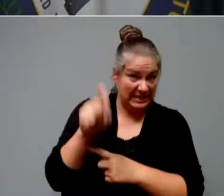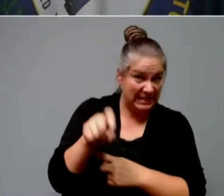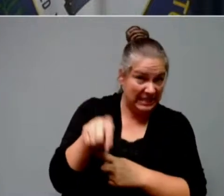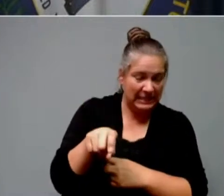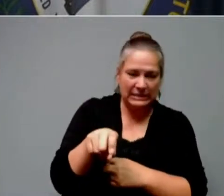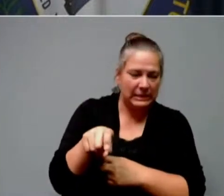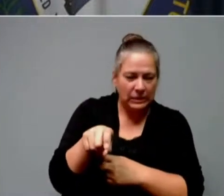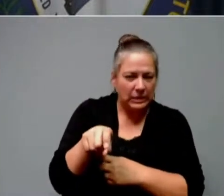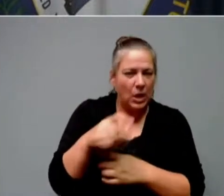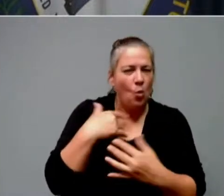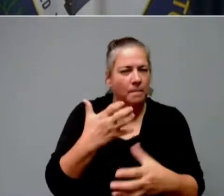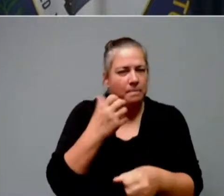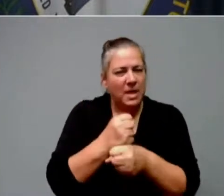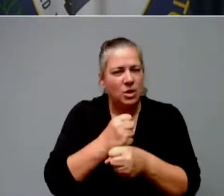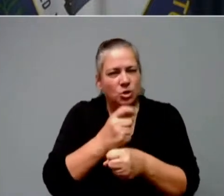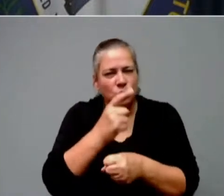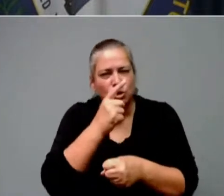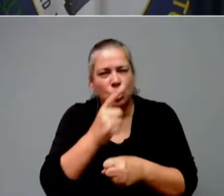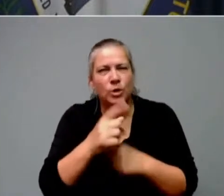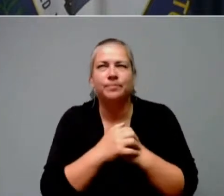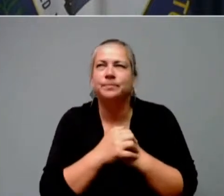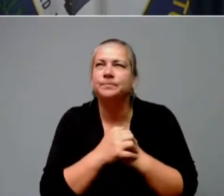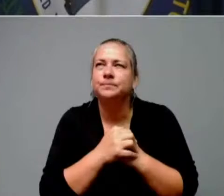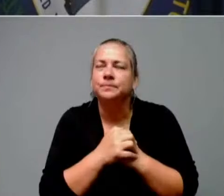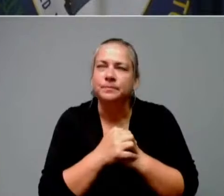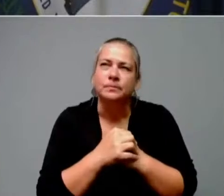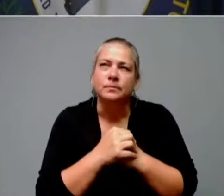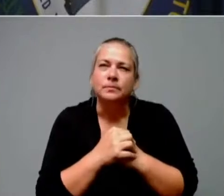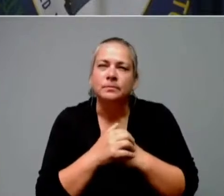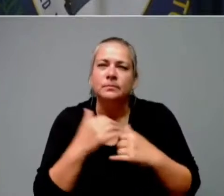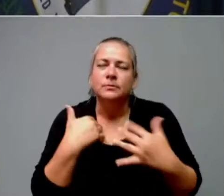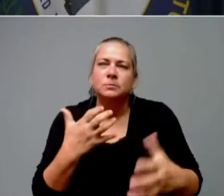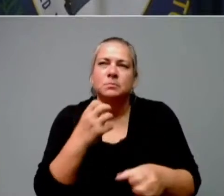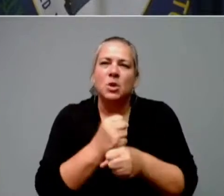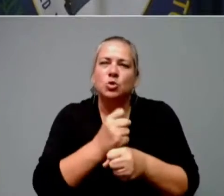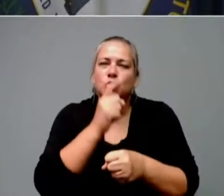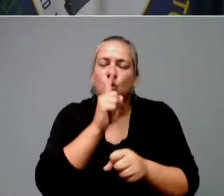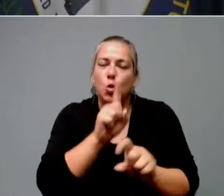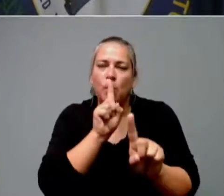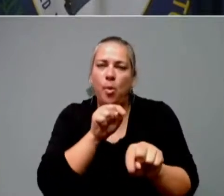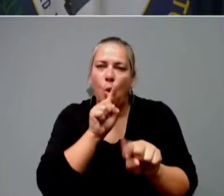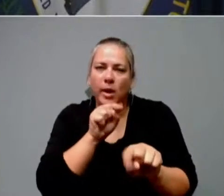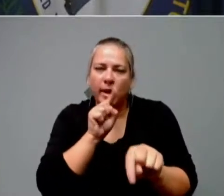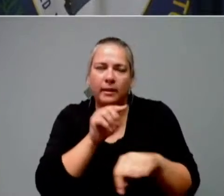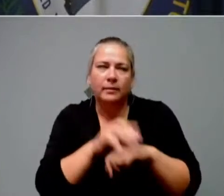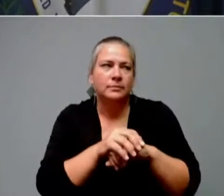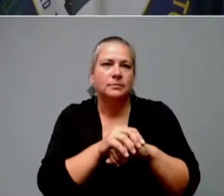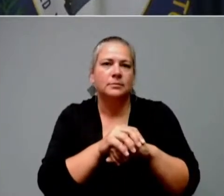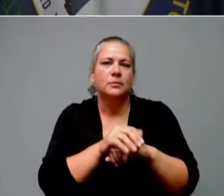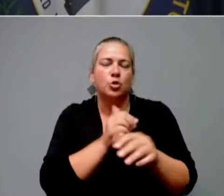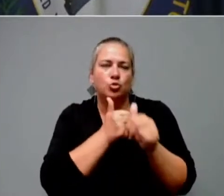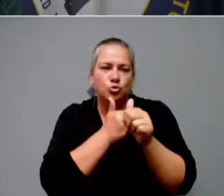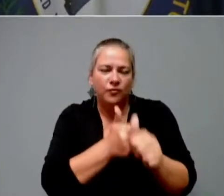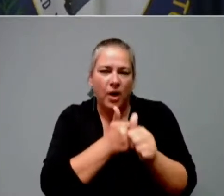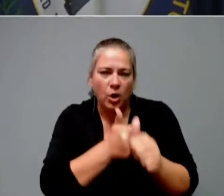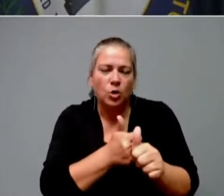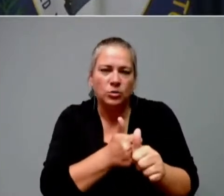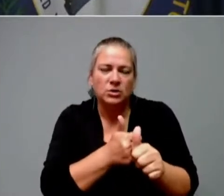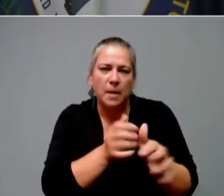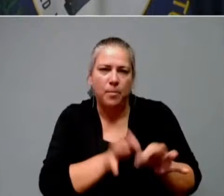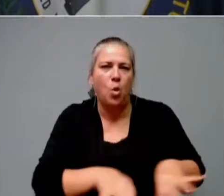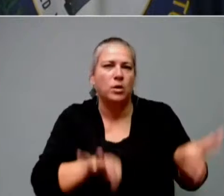not that the importance of the reporting and the transparency outweighs the extra